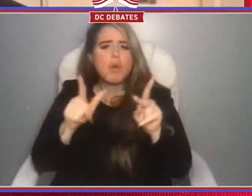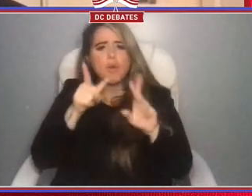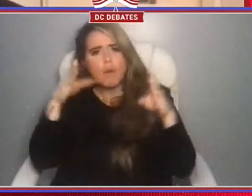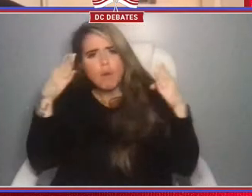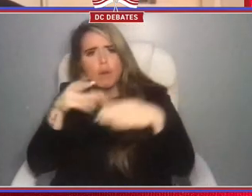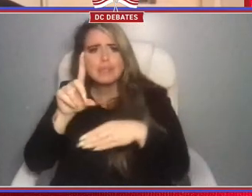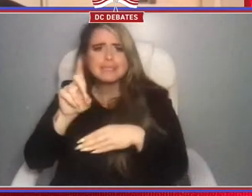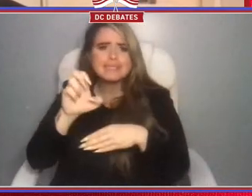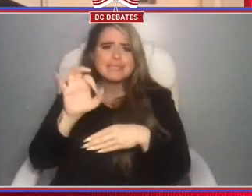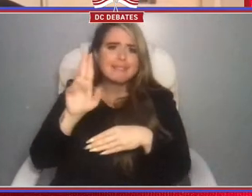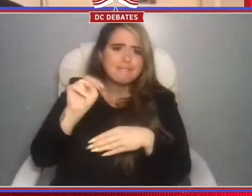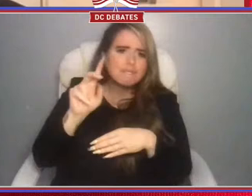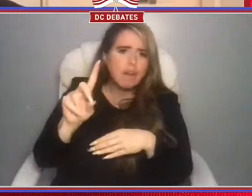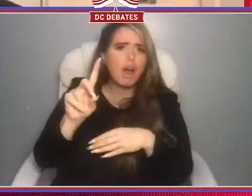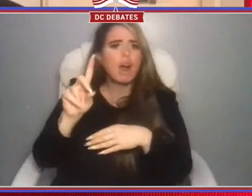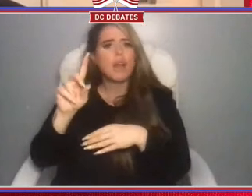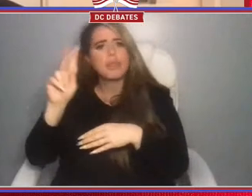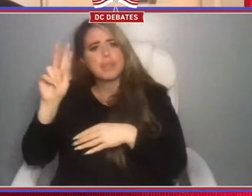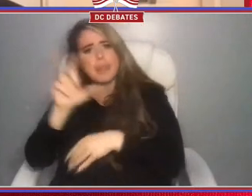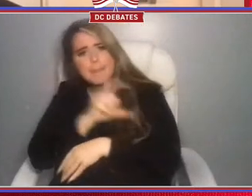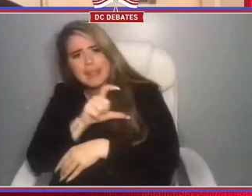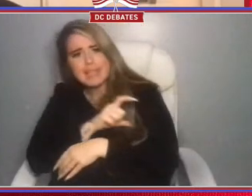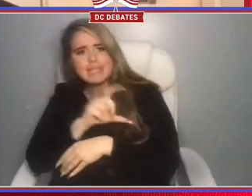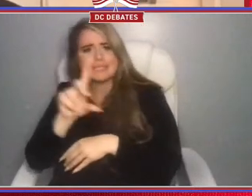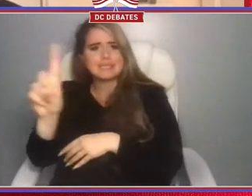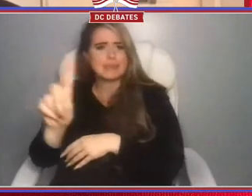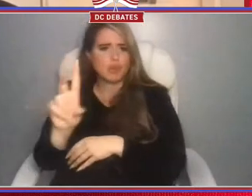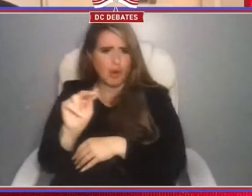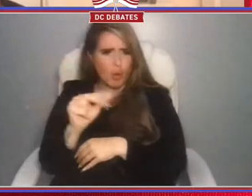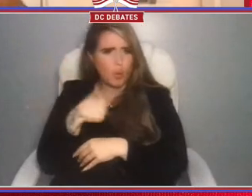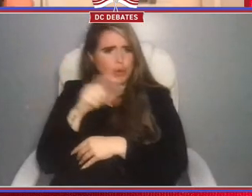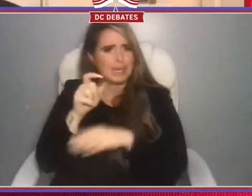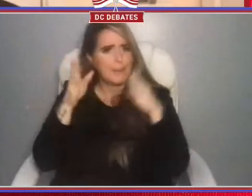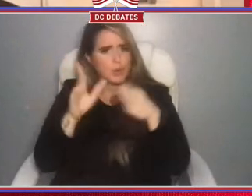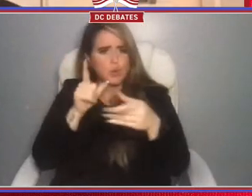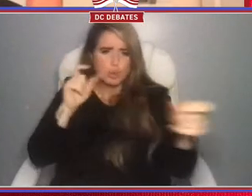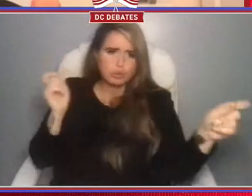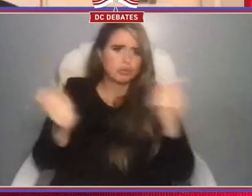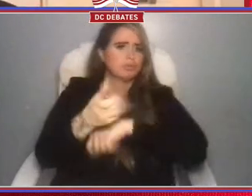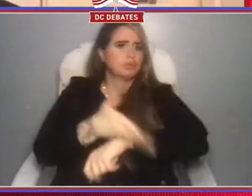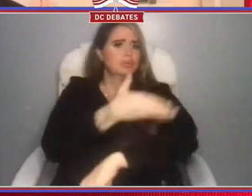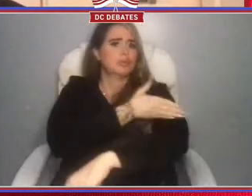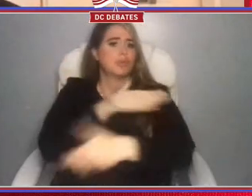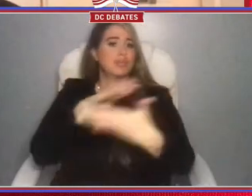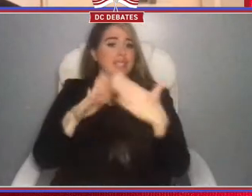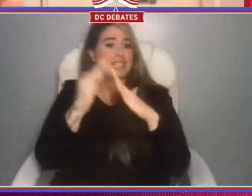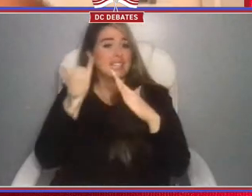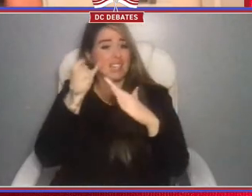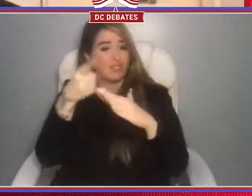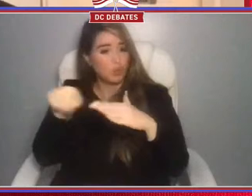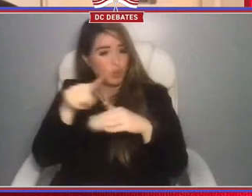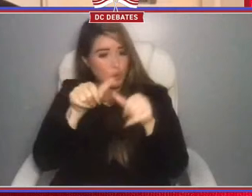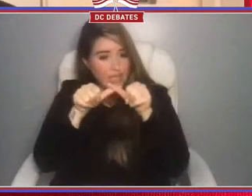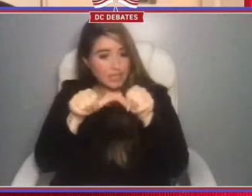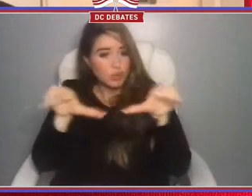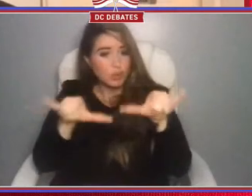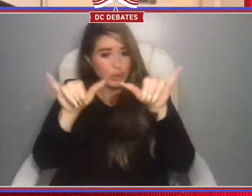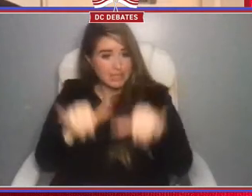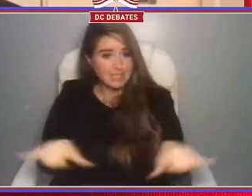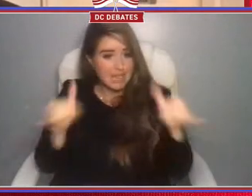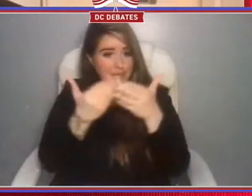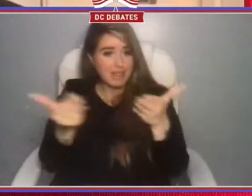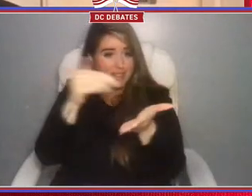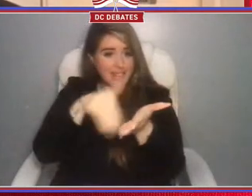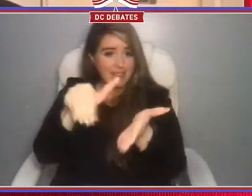We need someone that can turn this city around. Folks, if you continue to do more of the same, you will get more of the